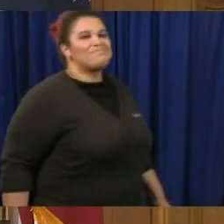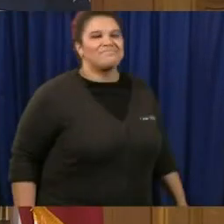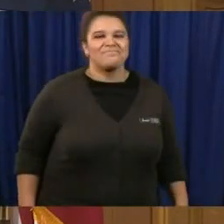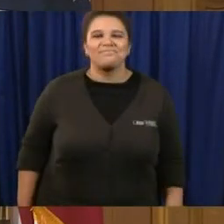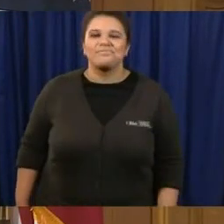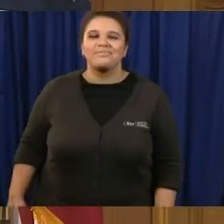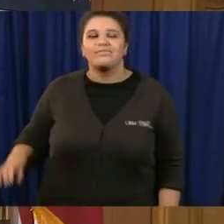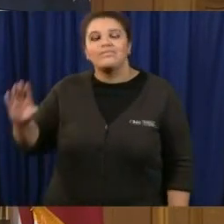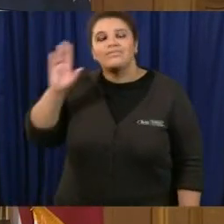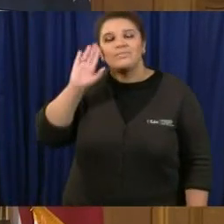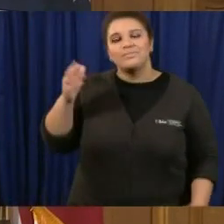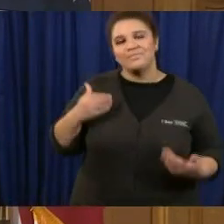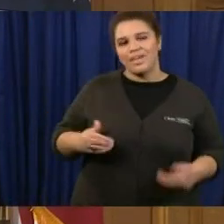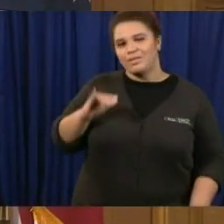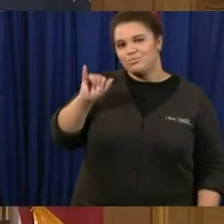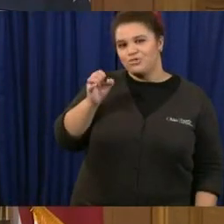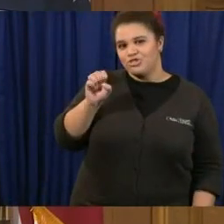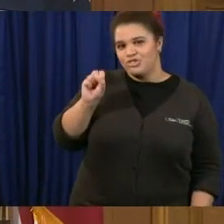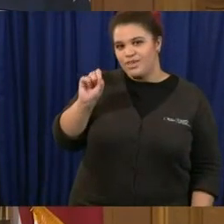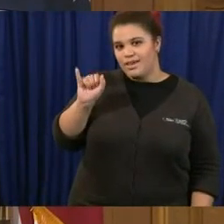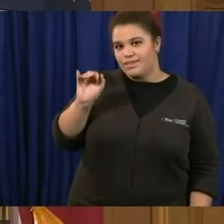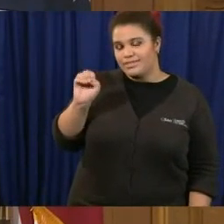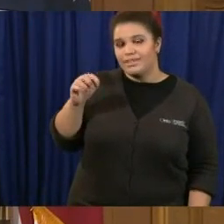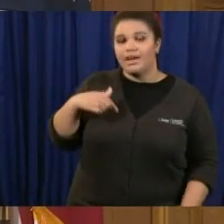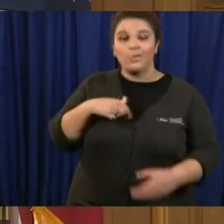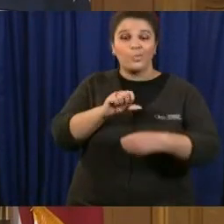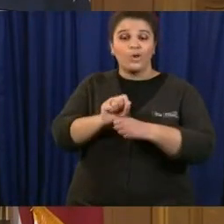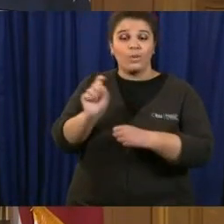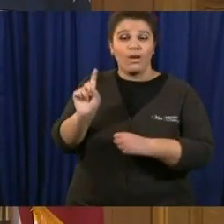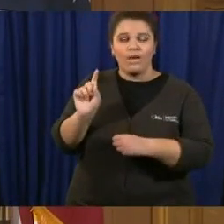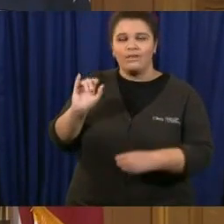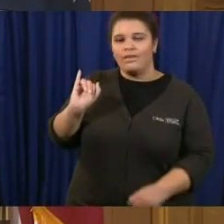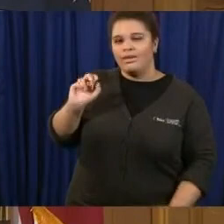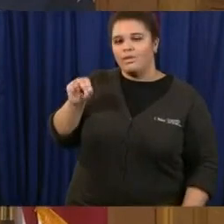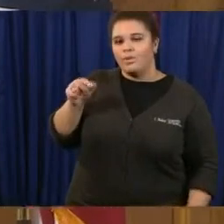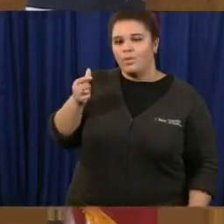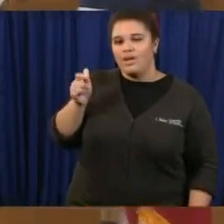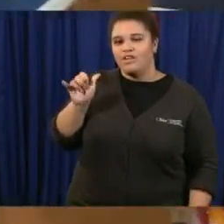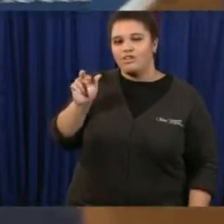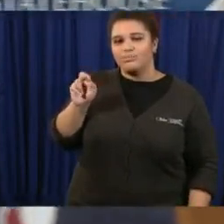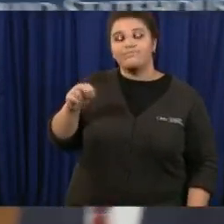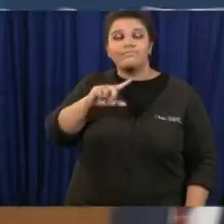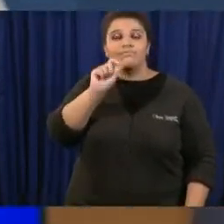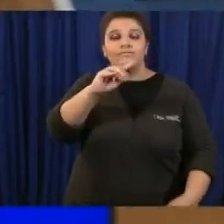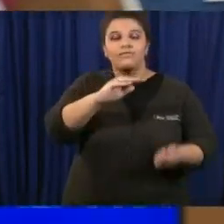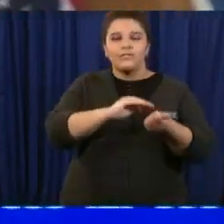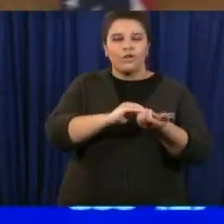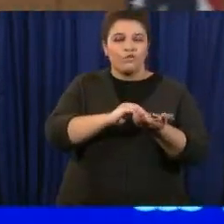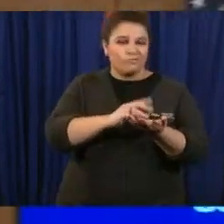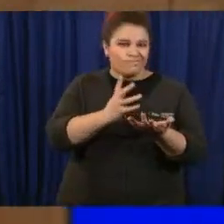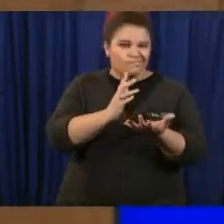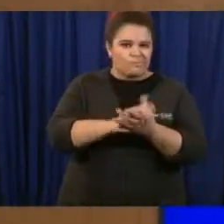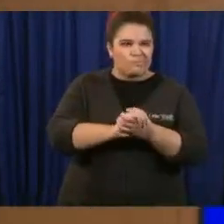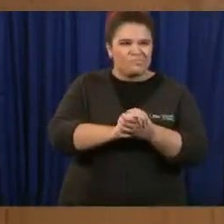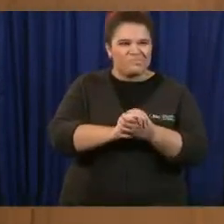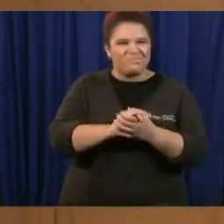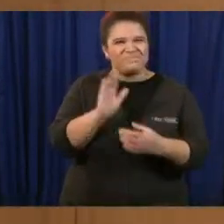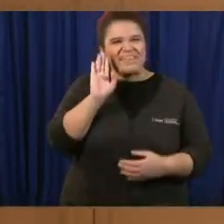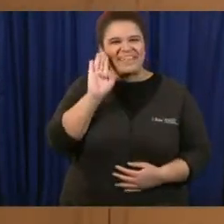Hi, this is Jessie Ballmer with The Inquirer. My question's probably for Dr. Acton. I suppose,